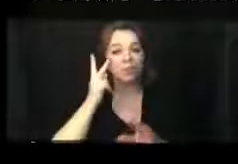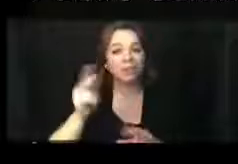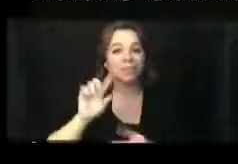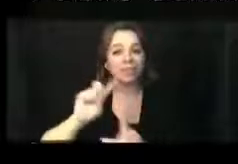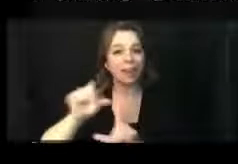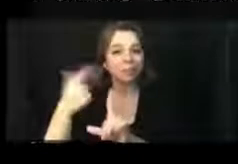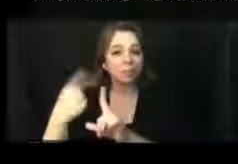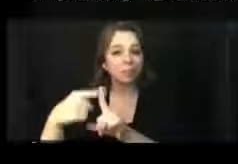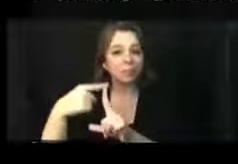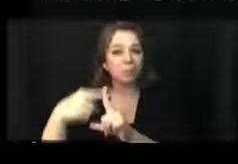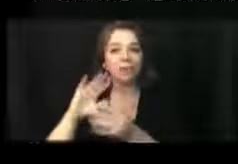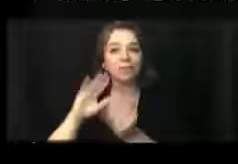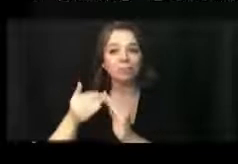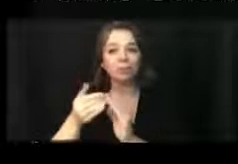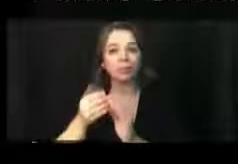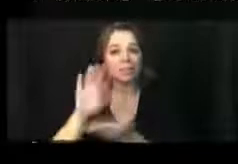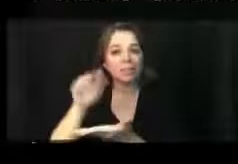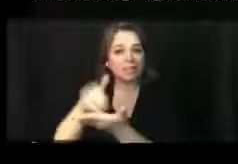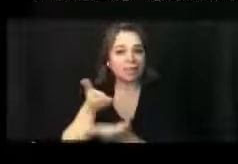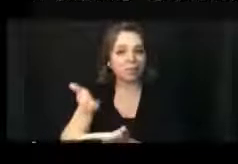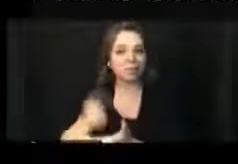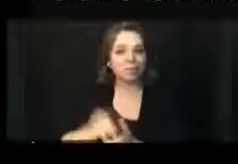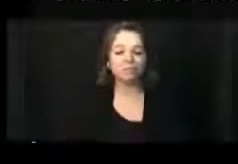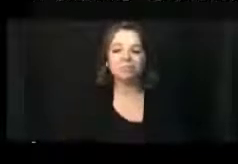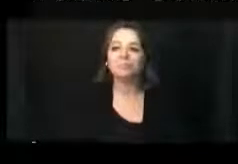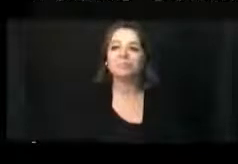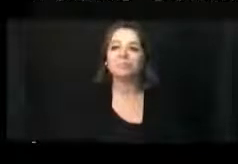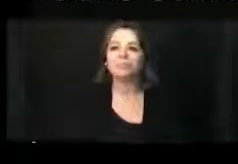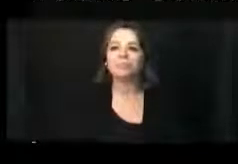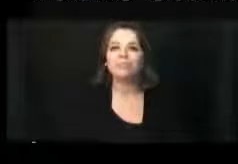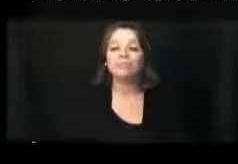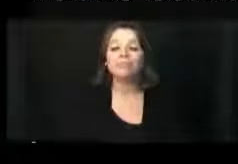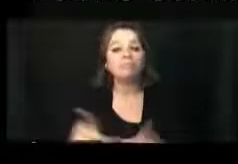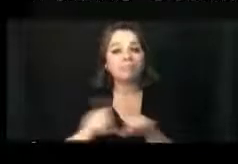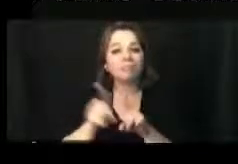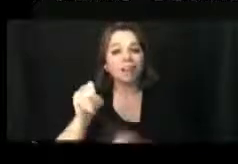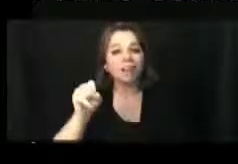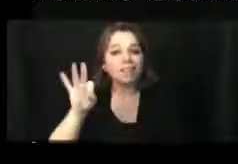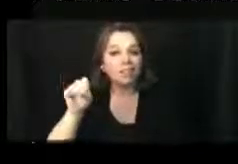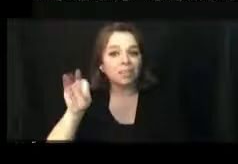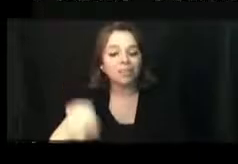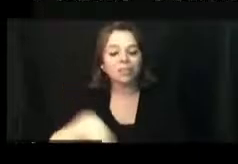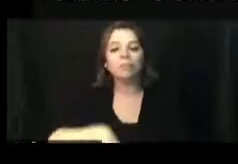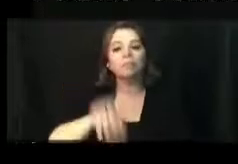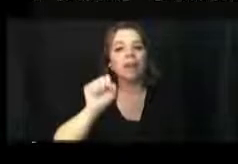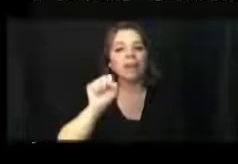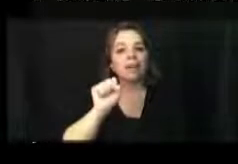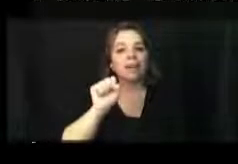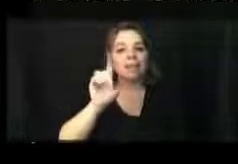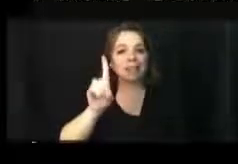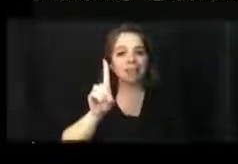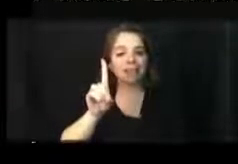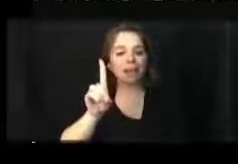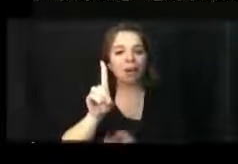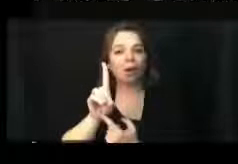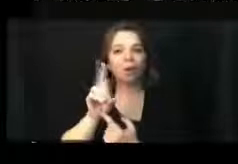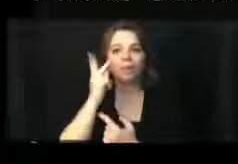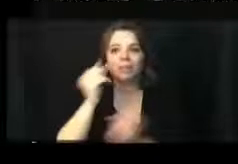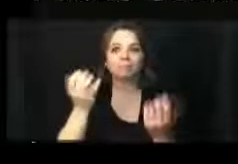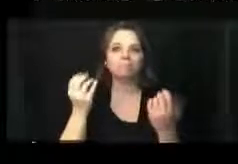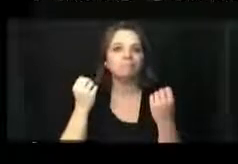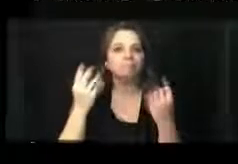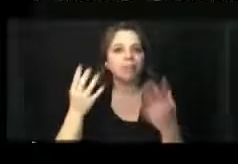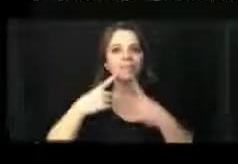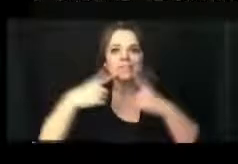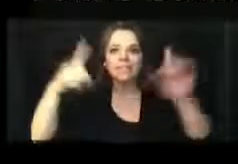there. And similar to San Francisco, San Diego has seen much success in LGBTQ plus leadership thanks to fair and